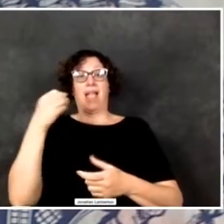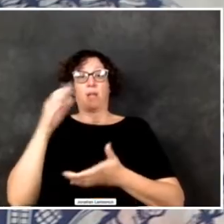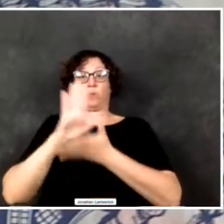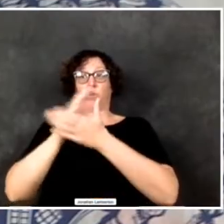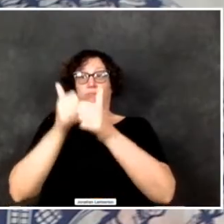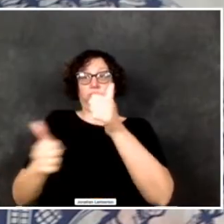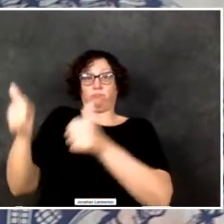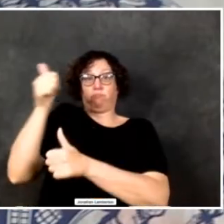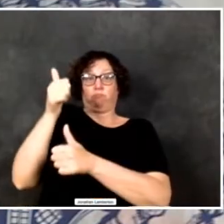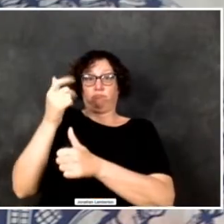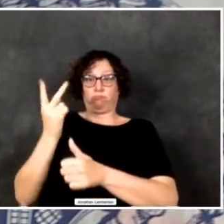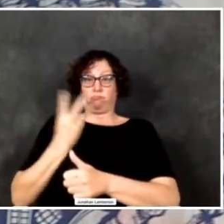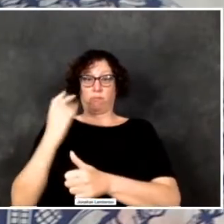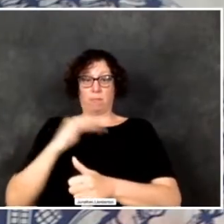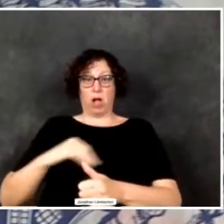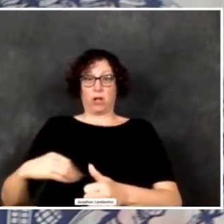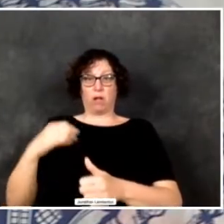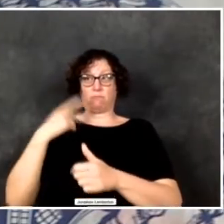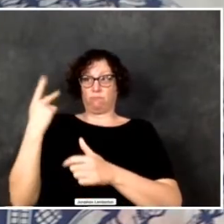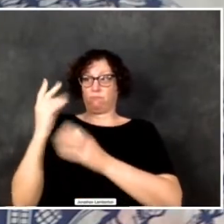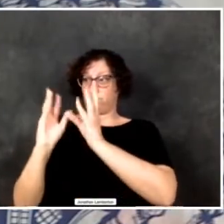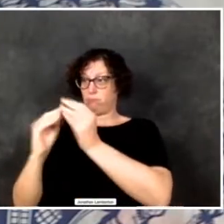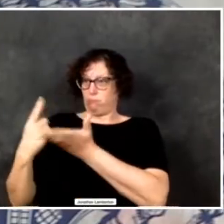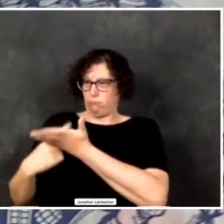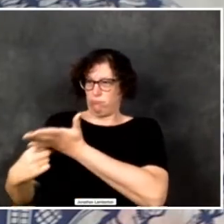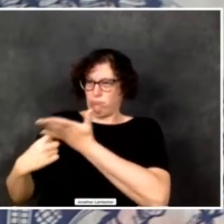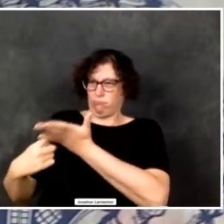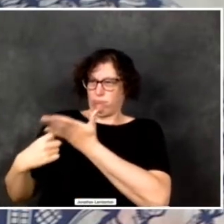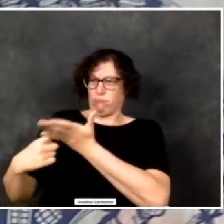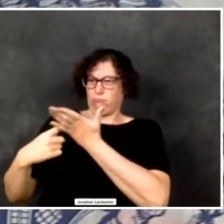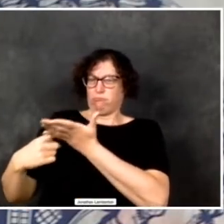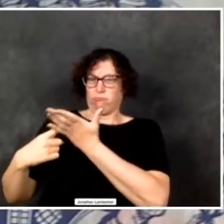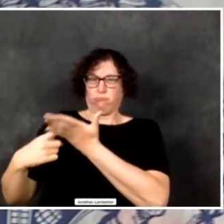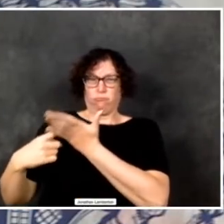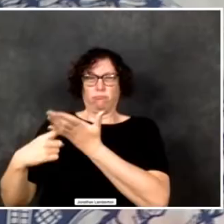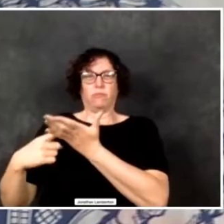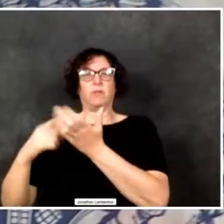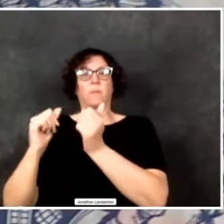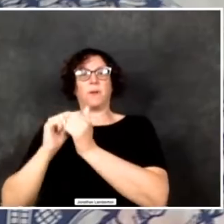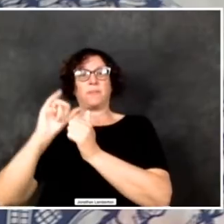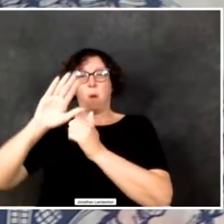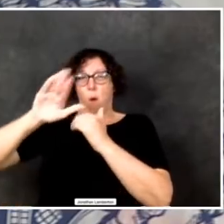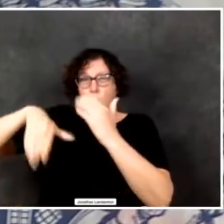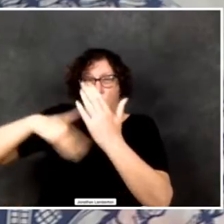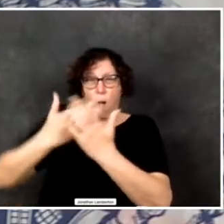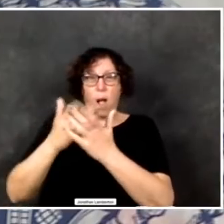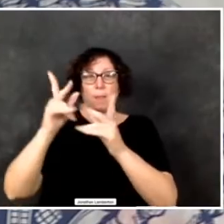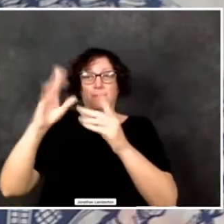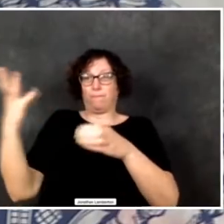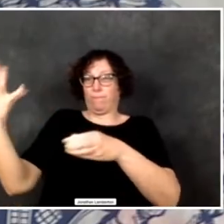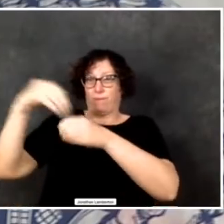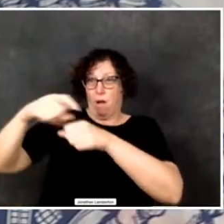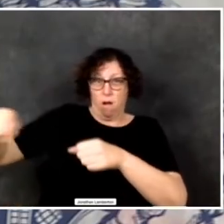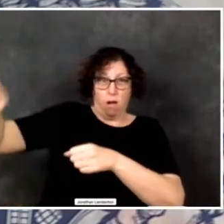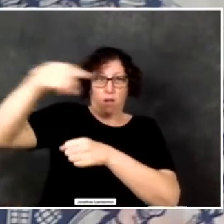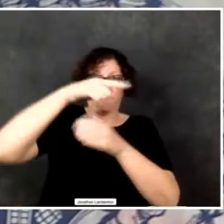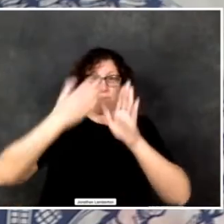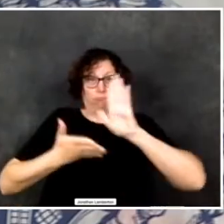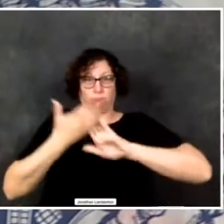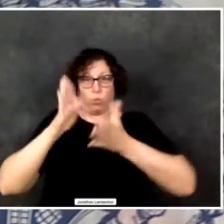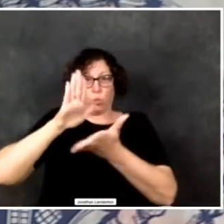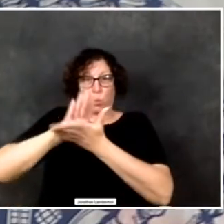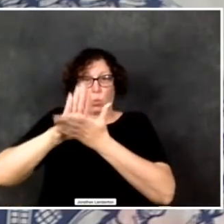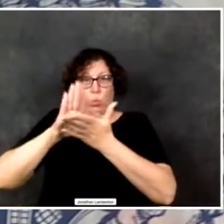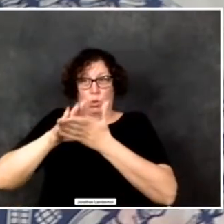the folks who do the work in our schools, the unions that represent them. And we had those conversations